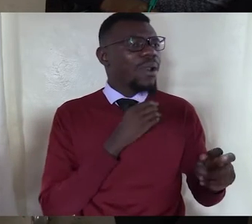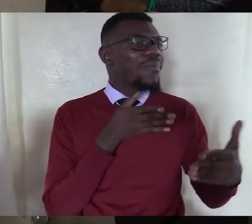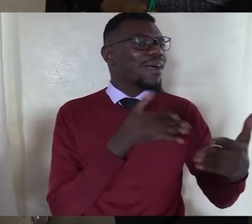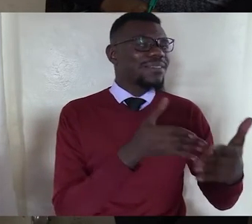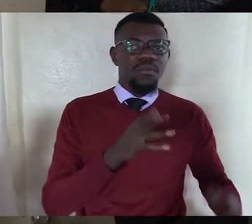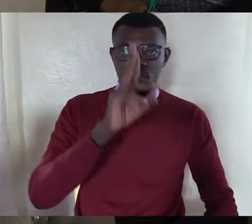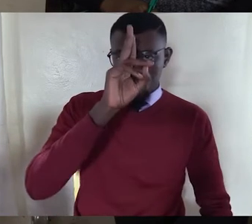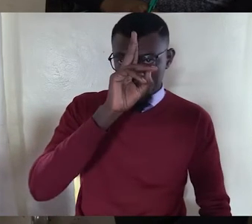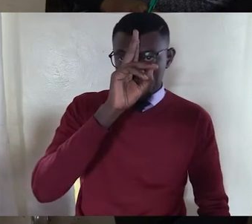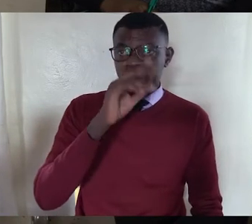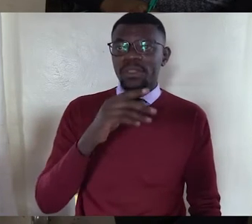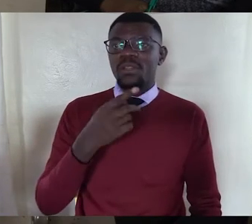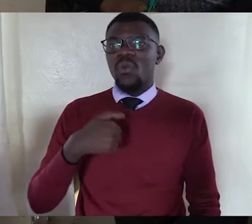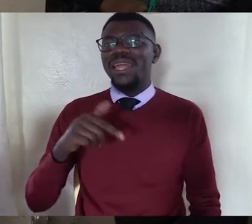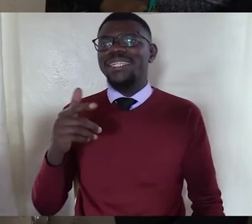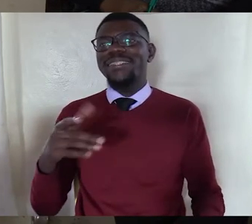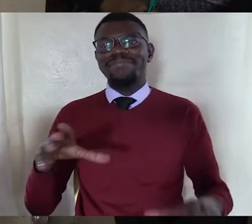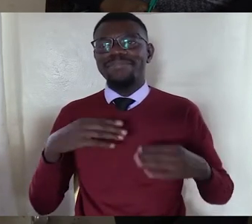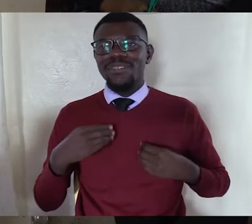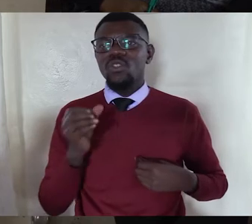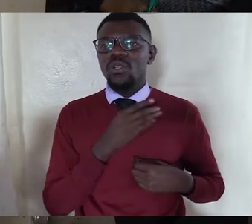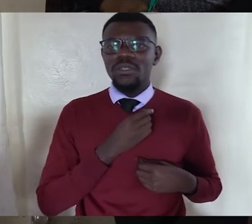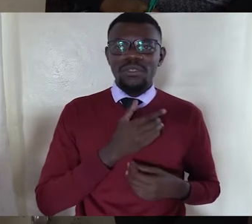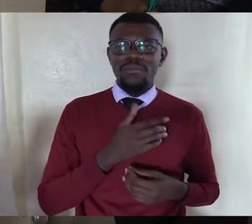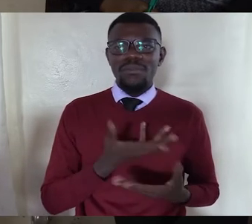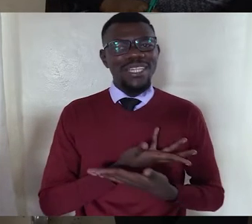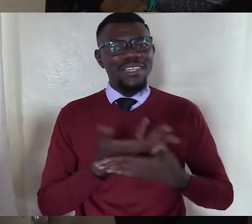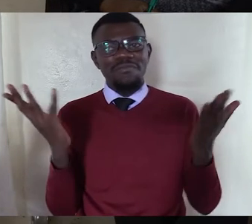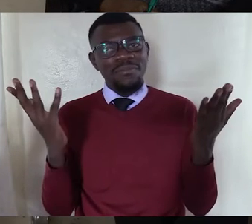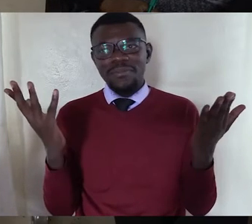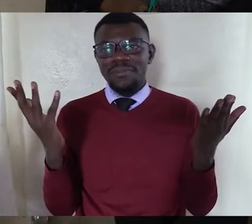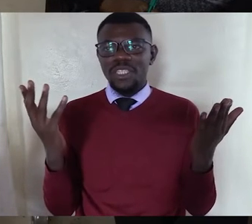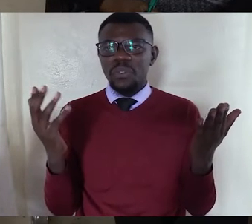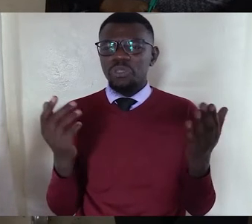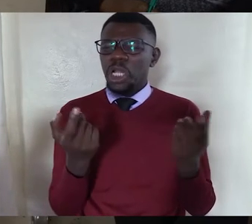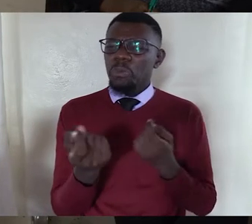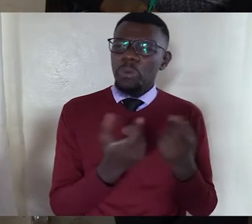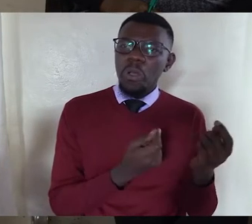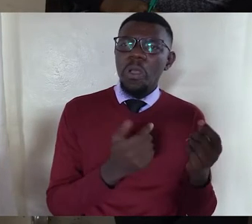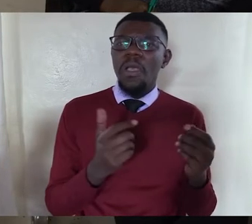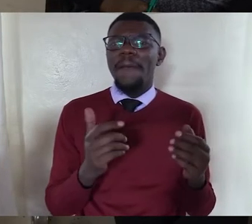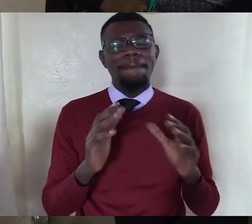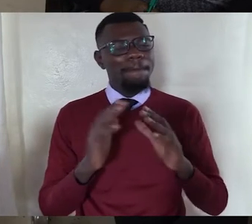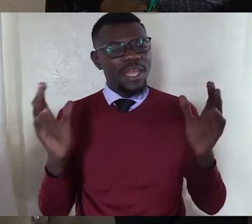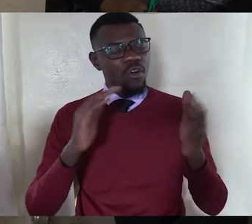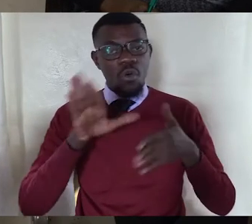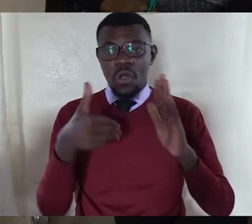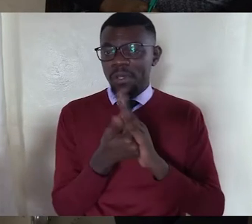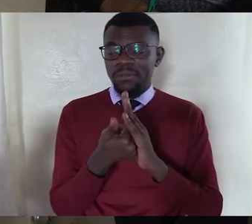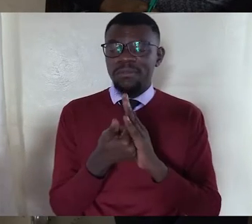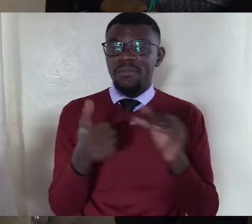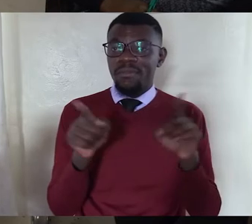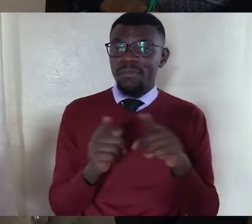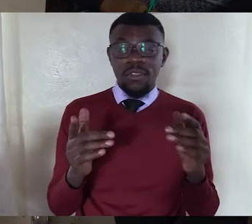us, we do all manner of complaints, even what are considered as small complaints. Like a very big percentage of